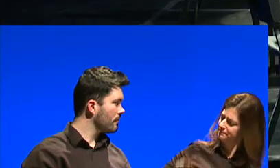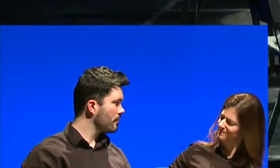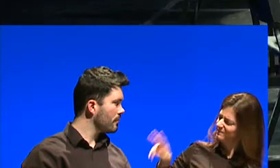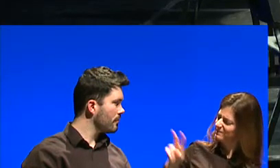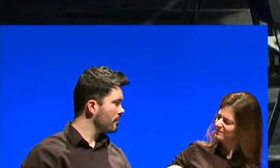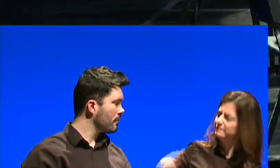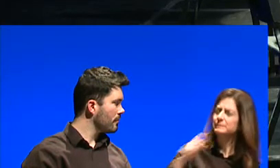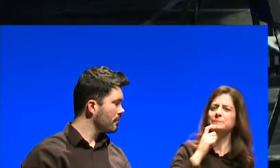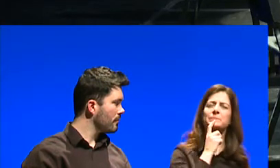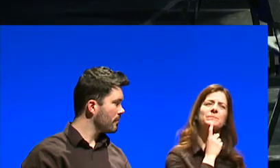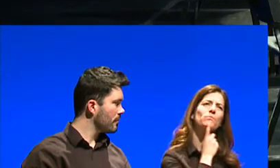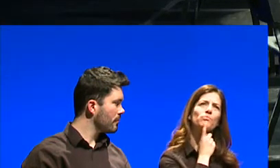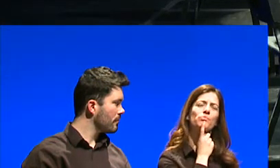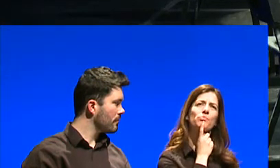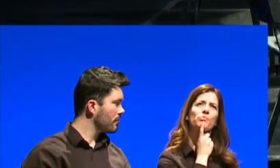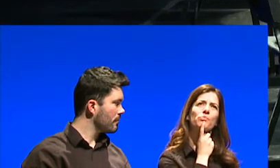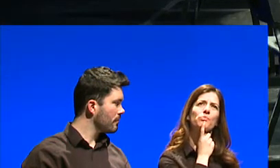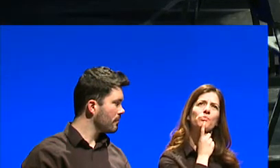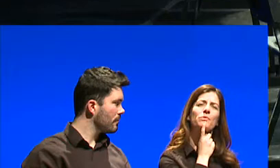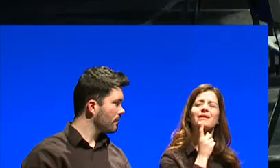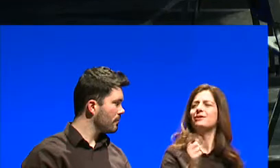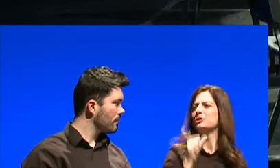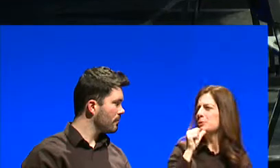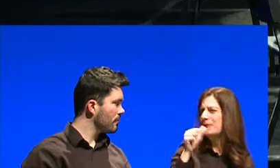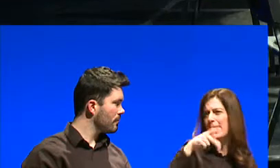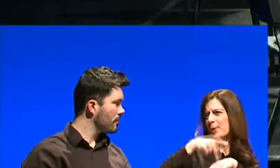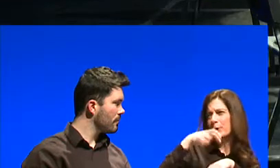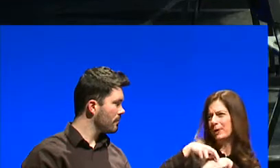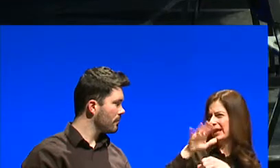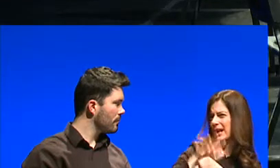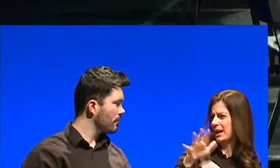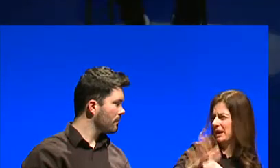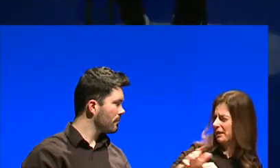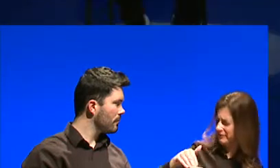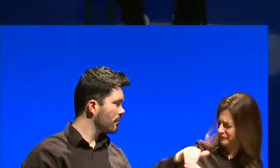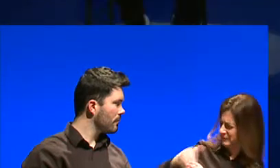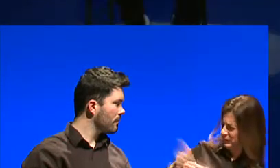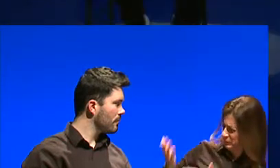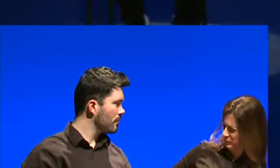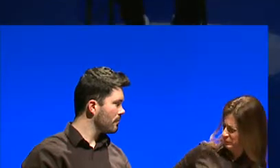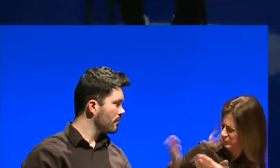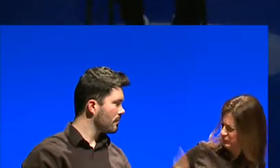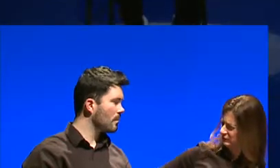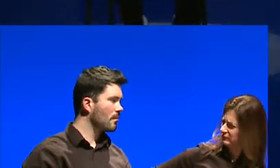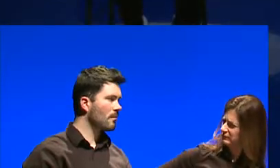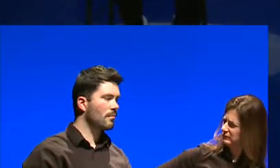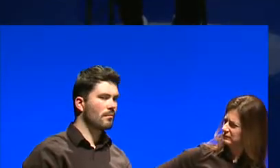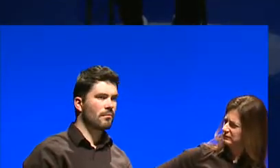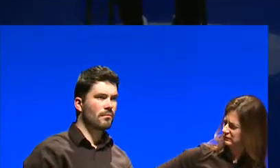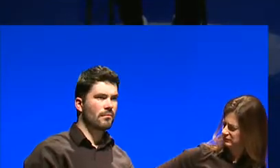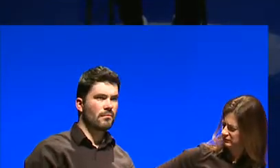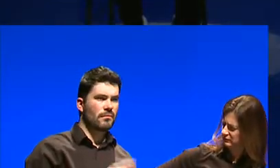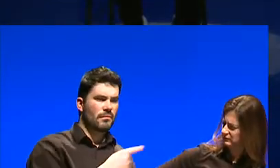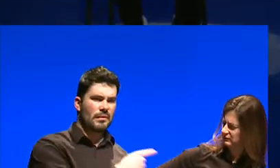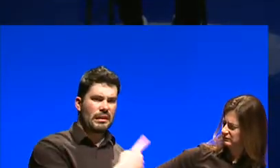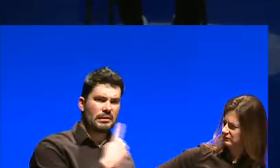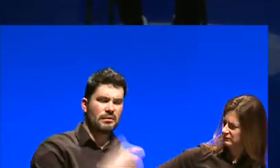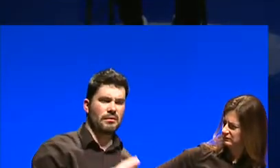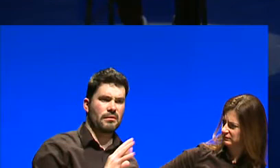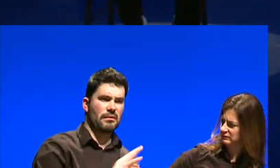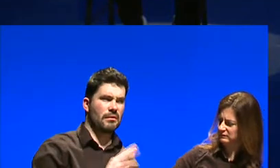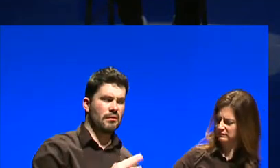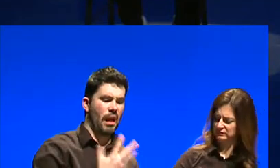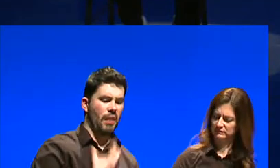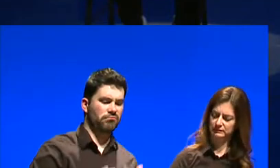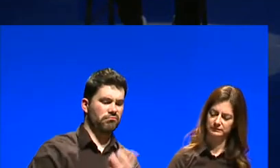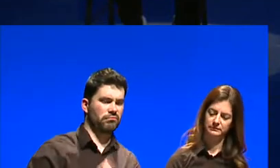verdad. Amir, you're not Puerto Rican enough. What are you? I internalize these voices of shame.